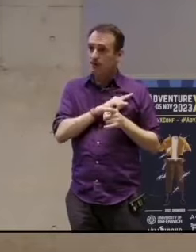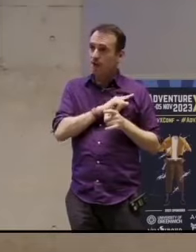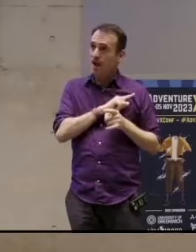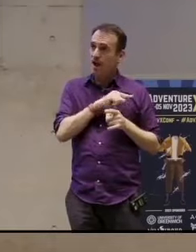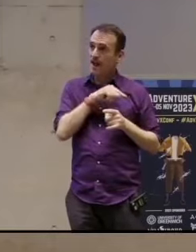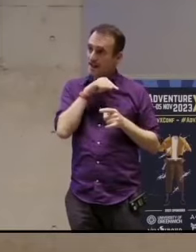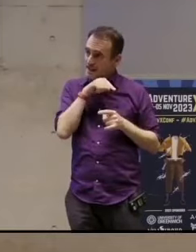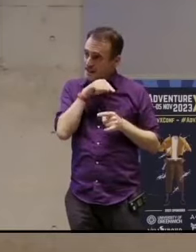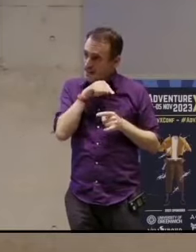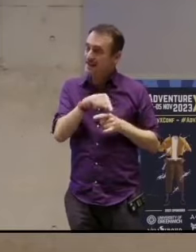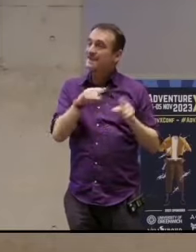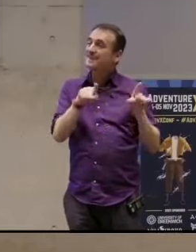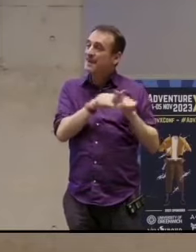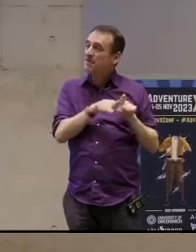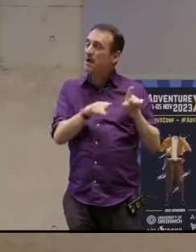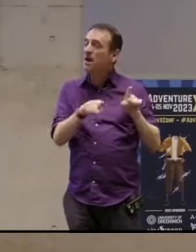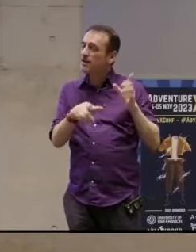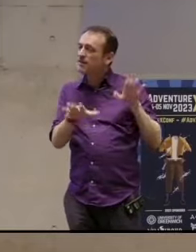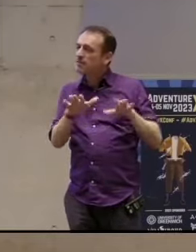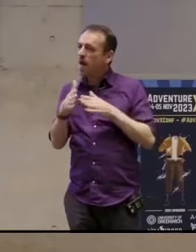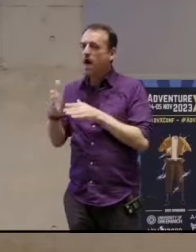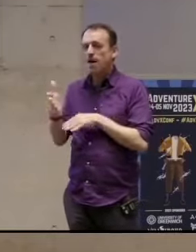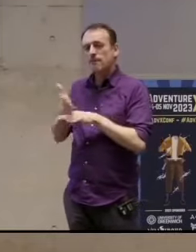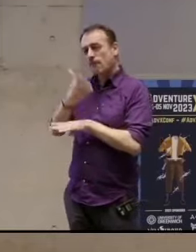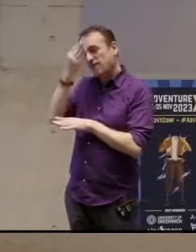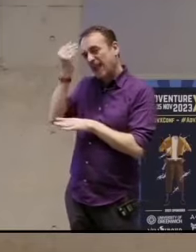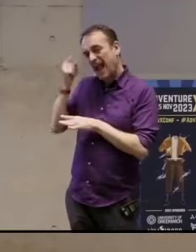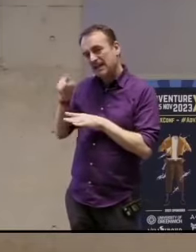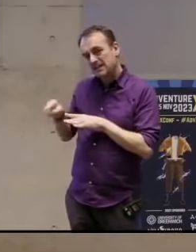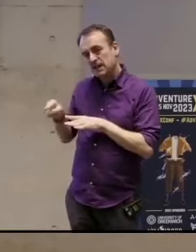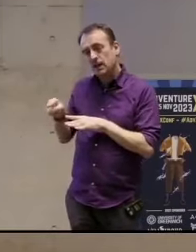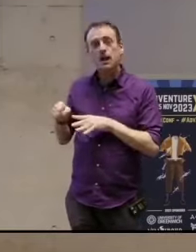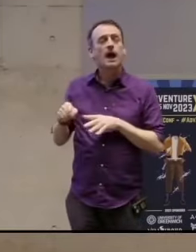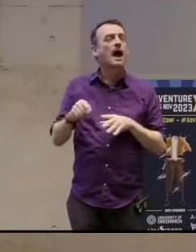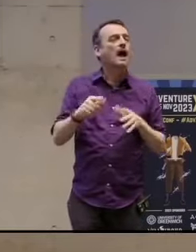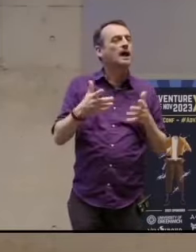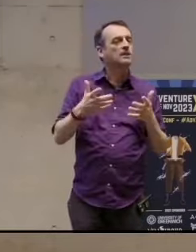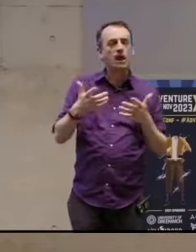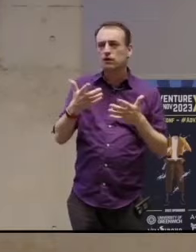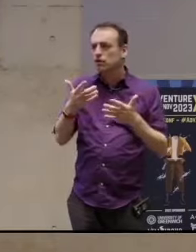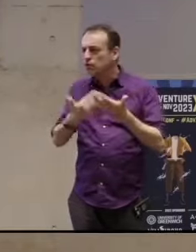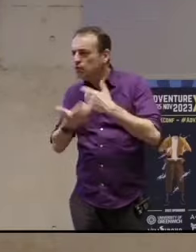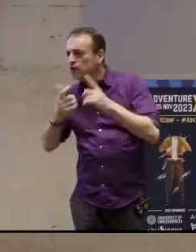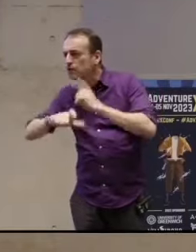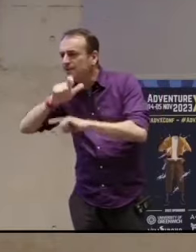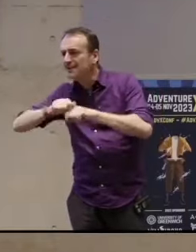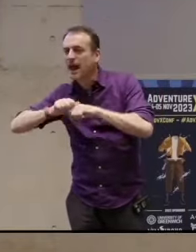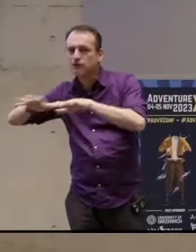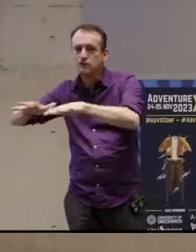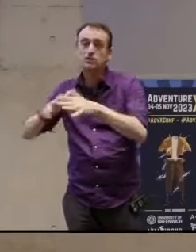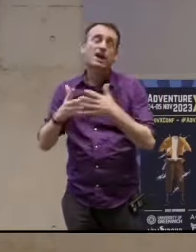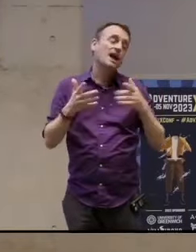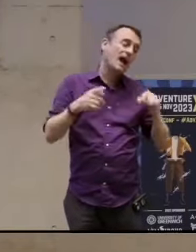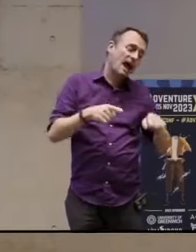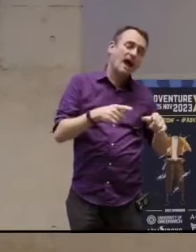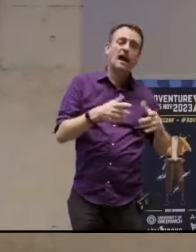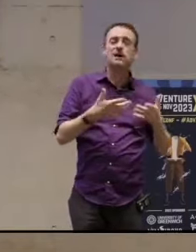Forget. It's why we're making Windrush Tales, and it's why Threefold Games continues to look for